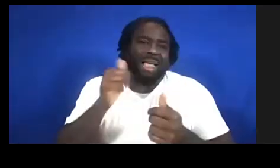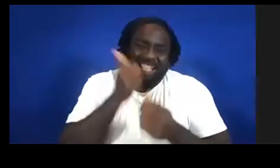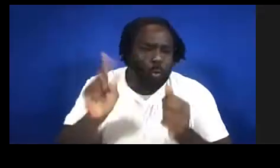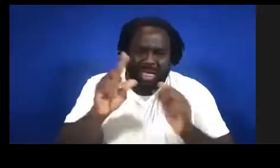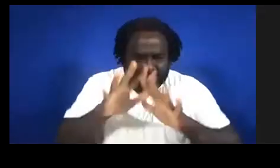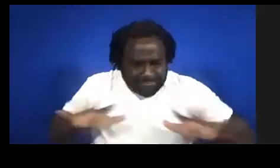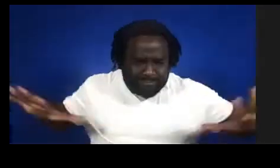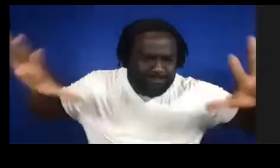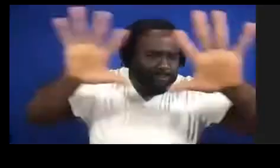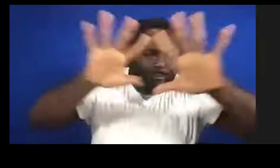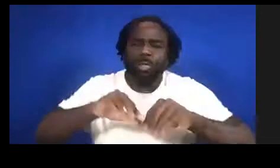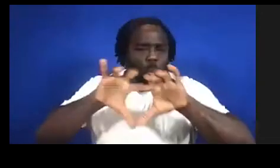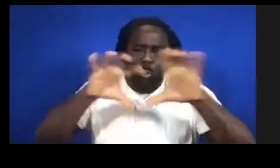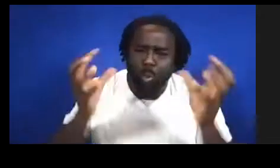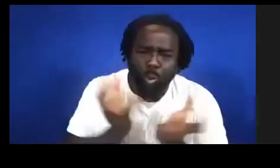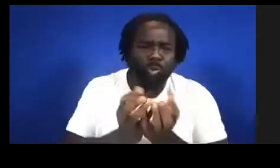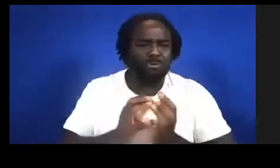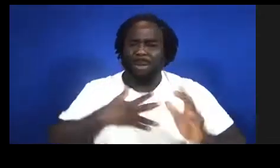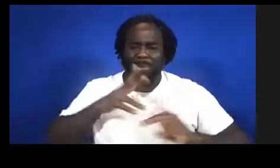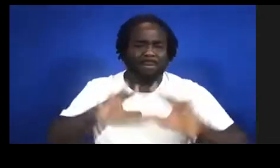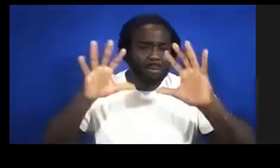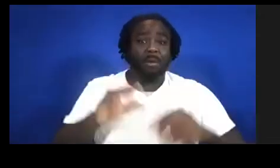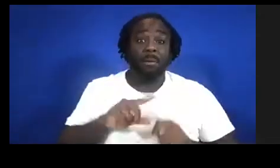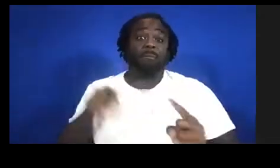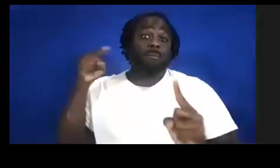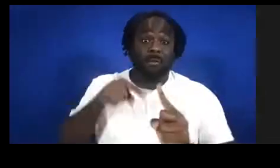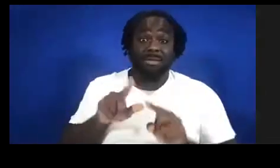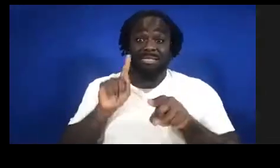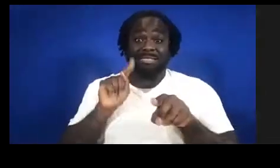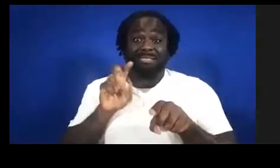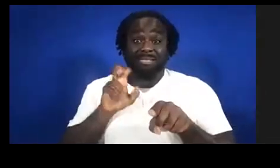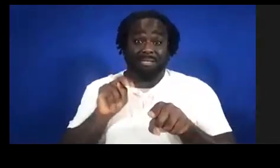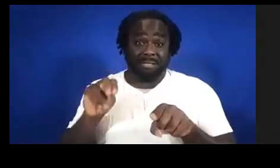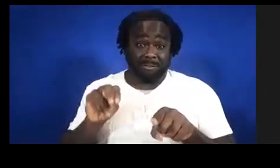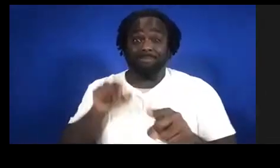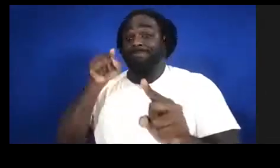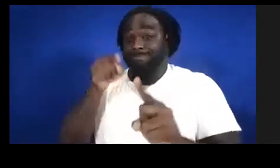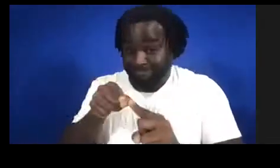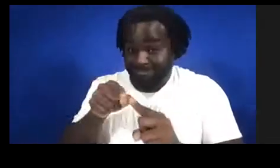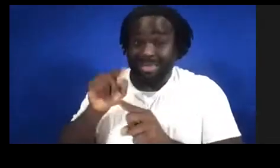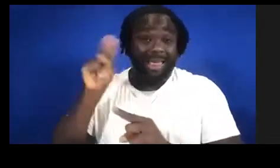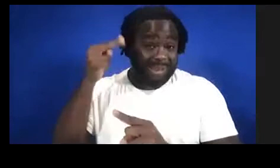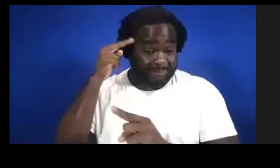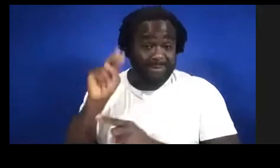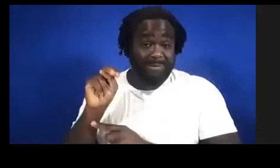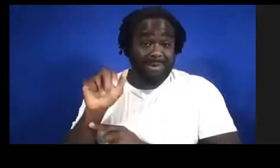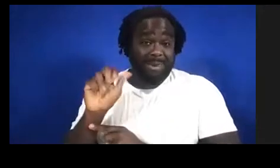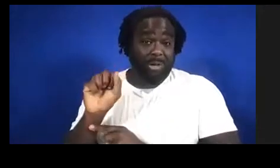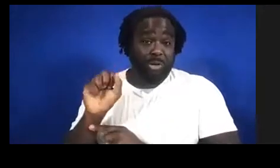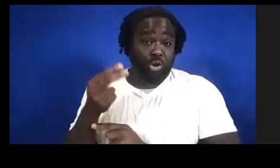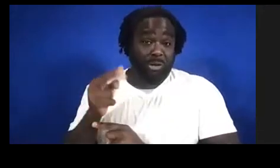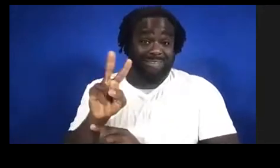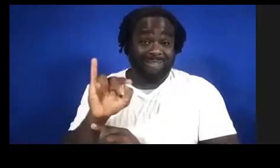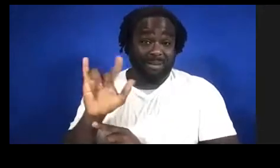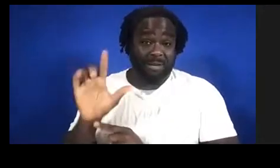Y'all my people regardless, right? And my people are everywhere. But when I'm talking about my